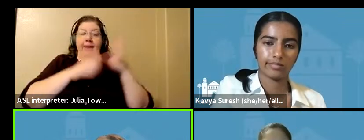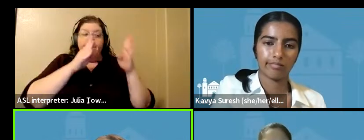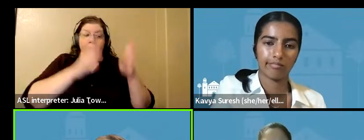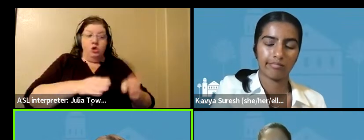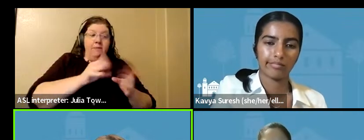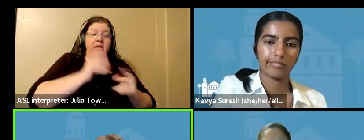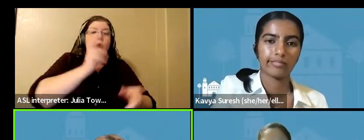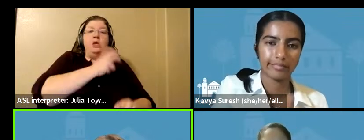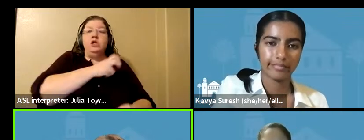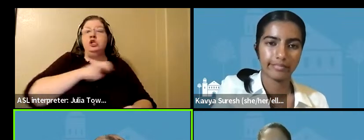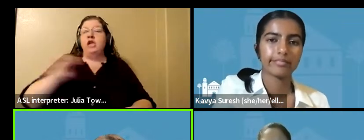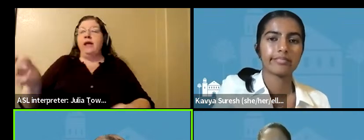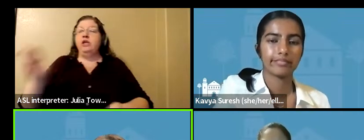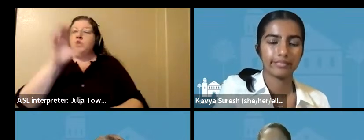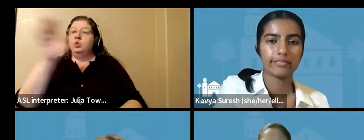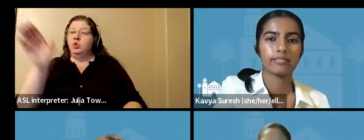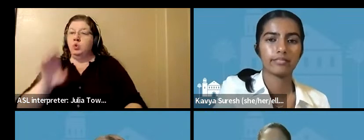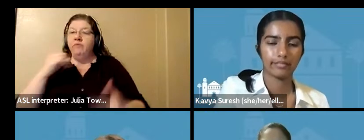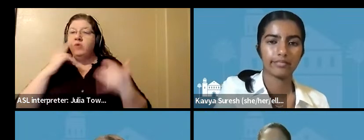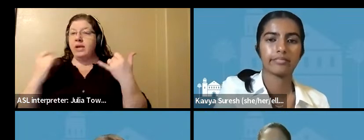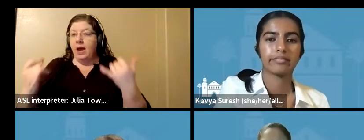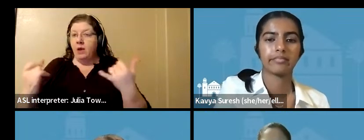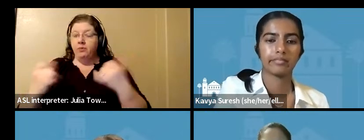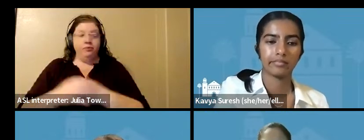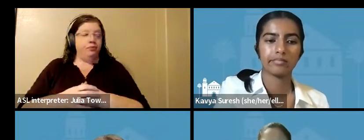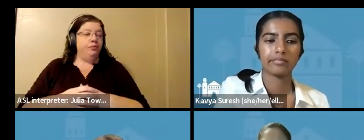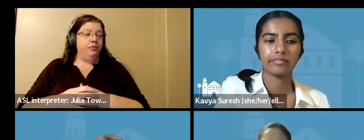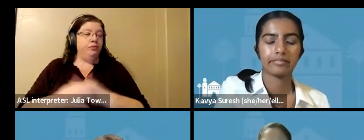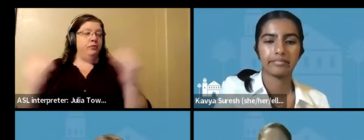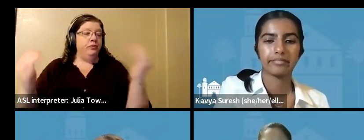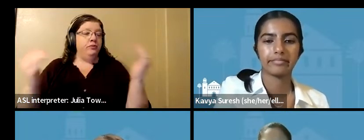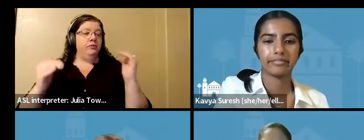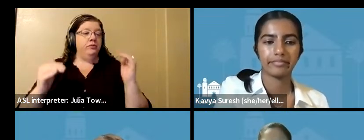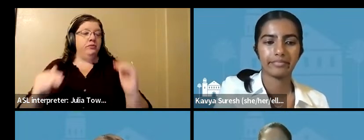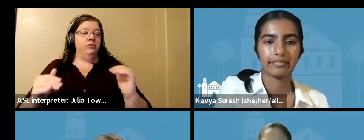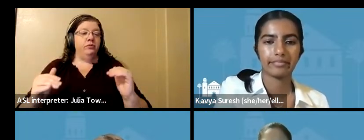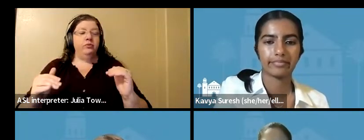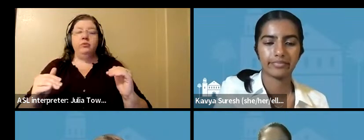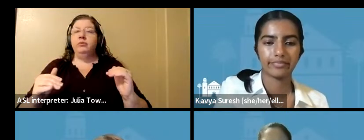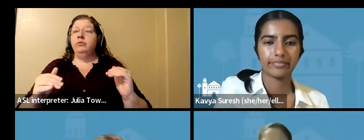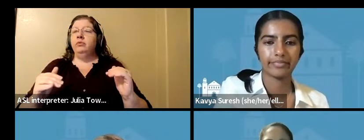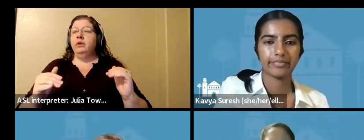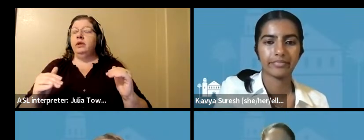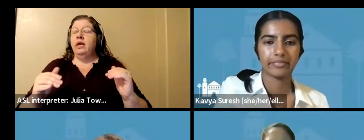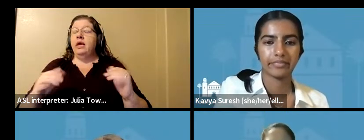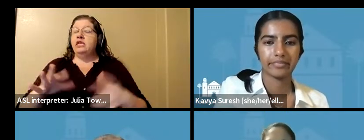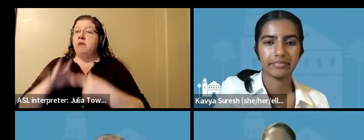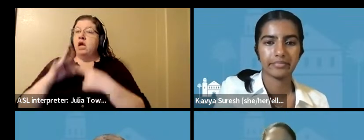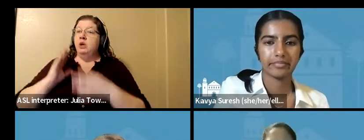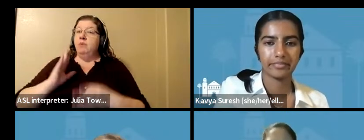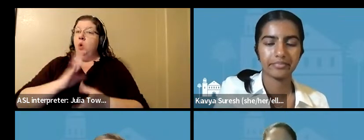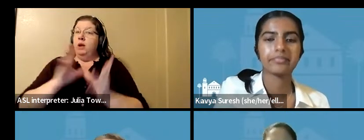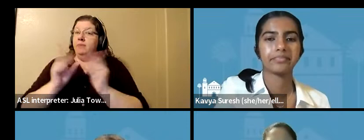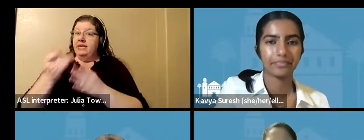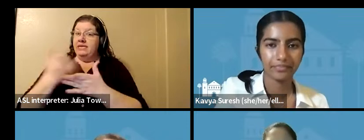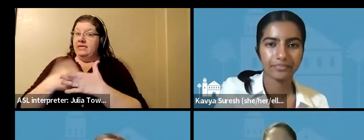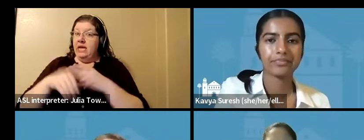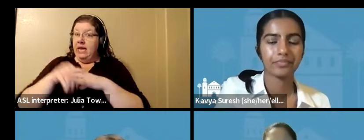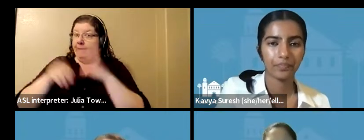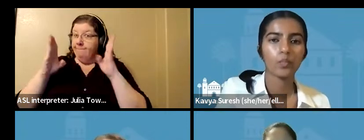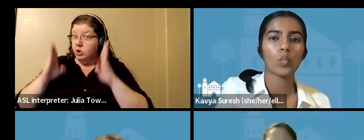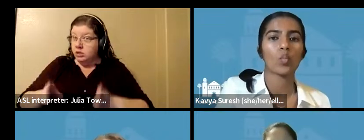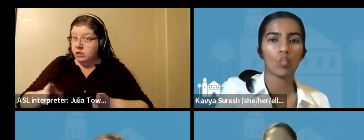meetings. Okay. And the next one is our special board meeting. We still anticipate that being in person, correct? Or unless there's some,